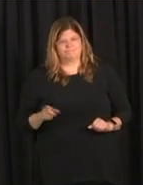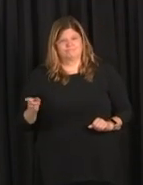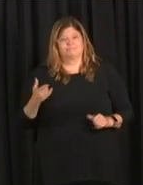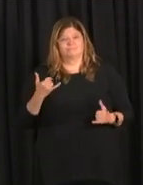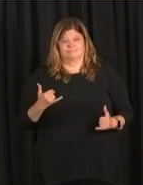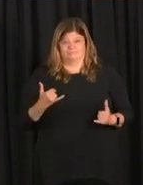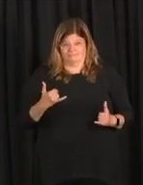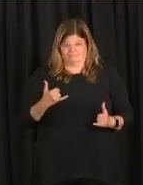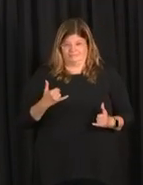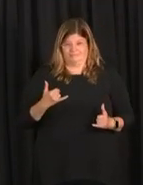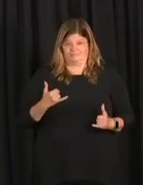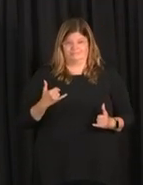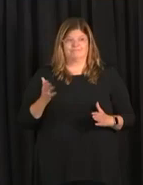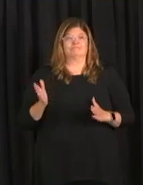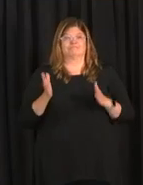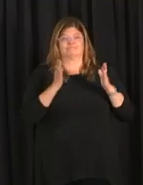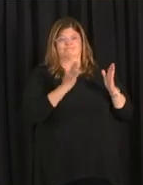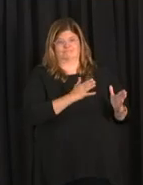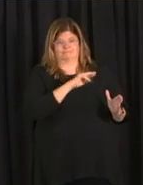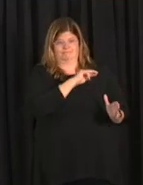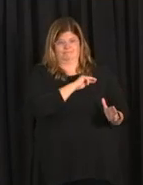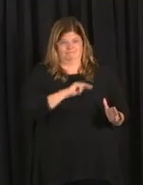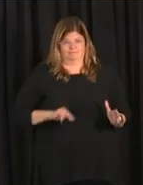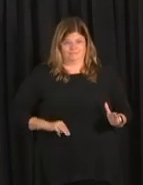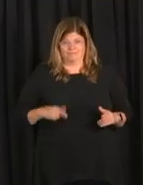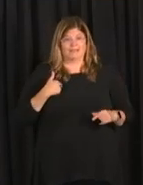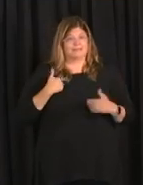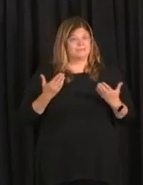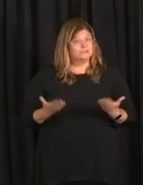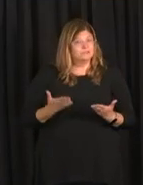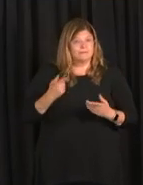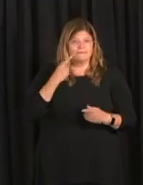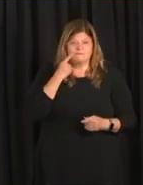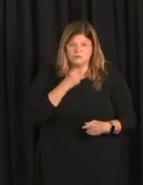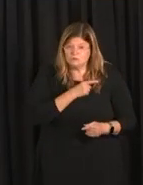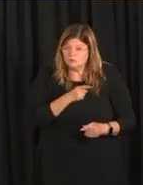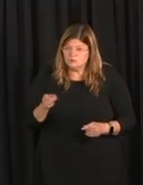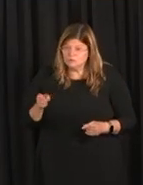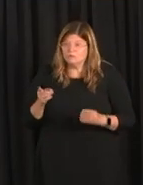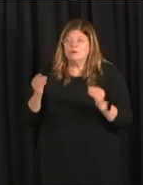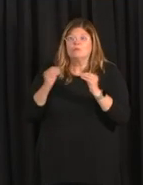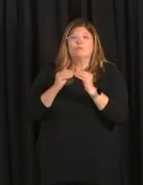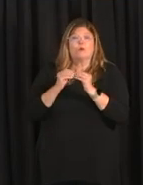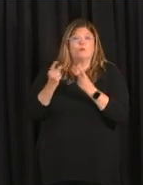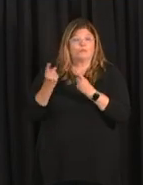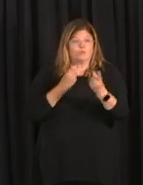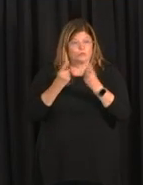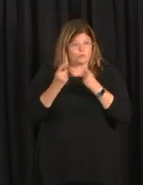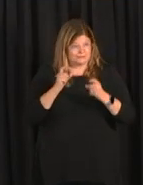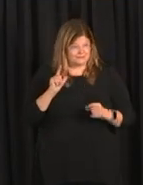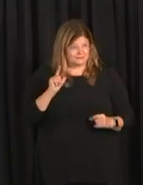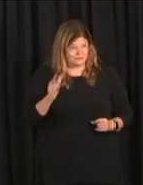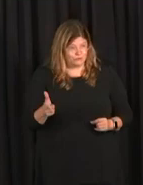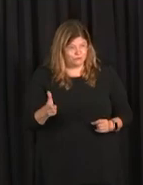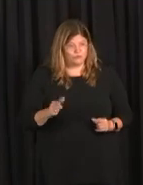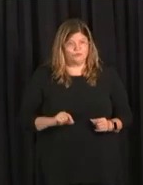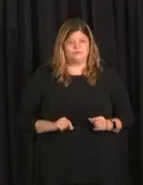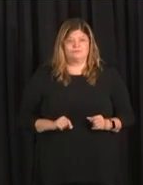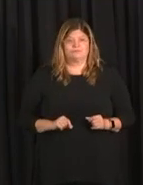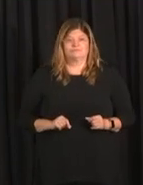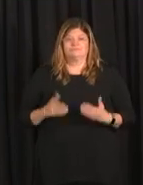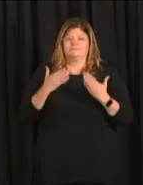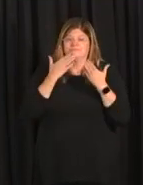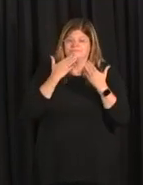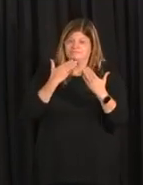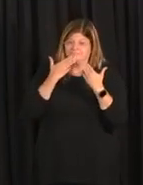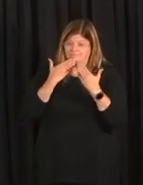I'm going to turn it over to the Thank you, mayor, Mr. Chairman. but I'll be here for a while, so if there are more questions at the end of the press conference. Thank you, Madam. Thank